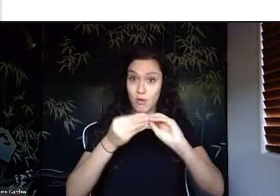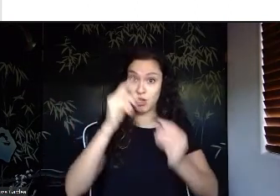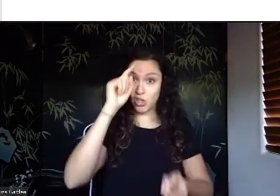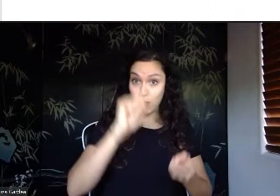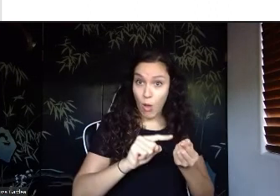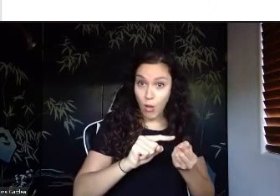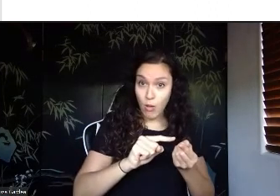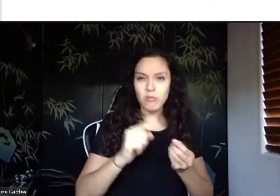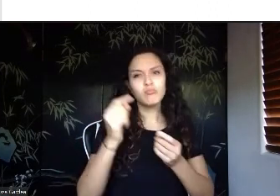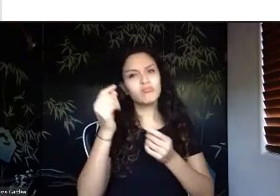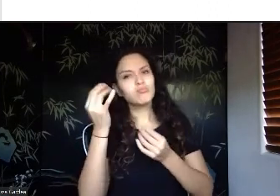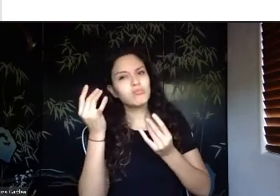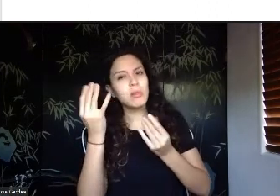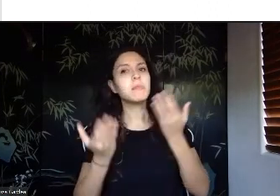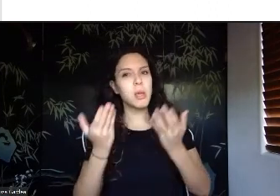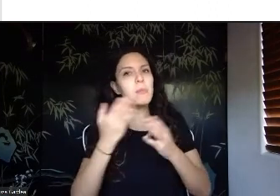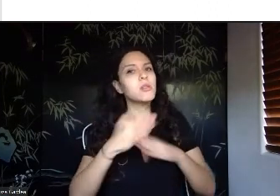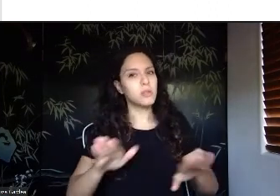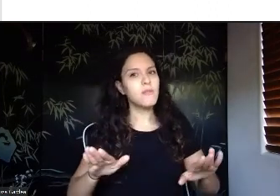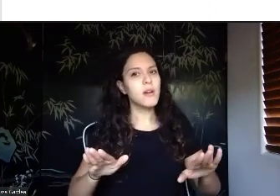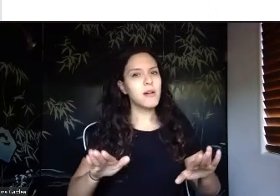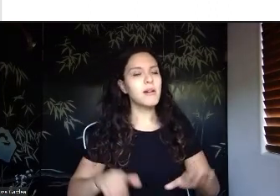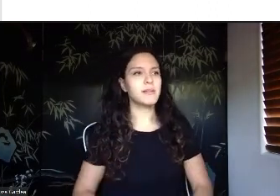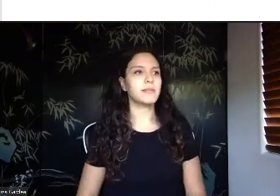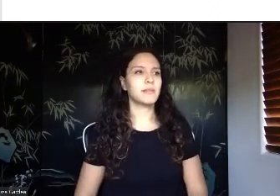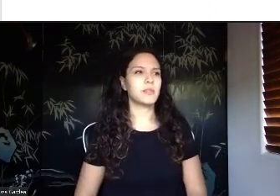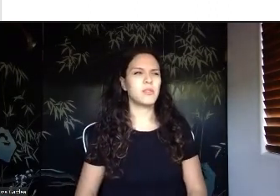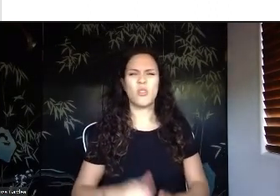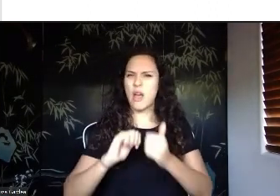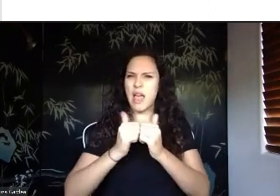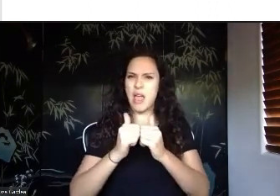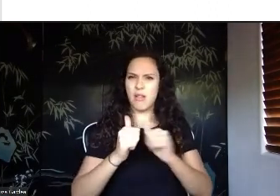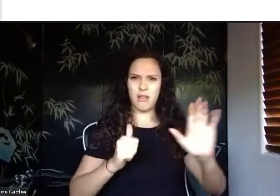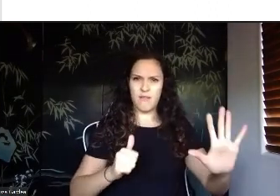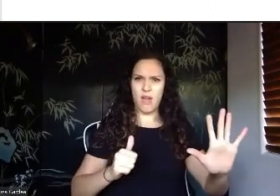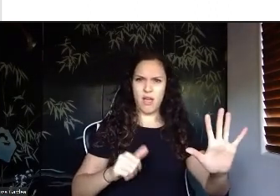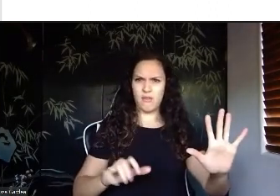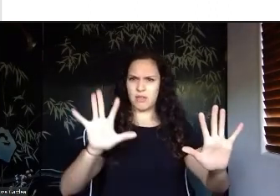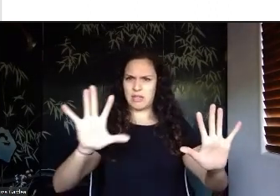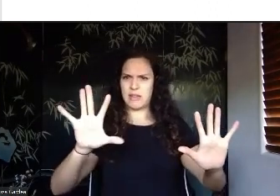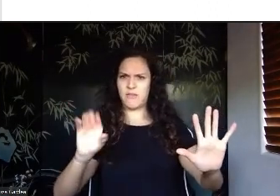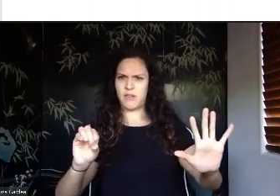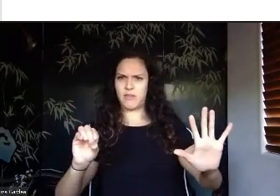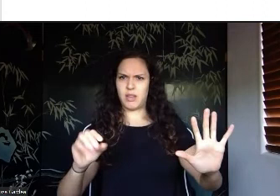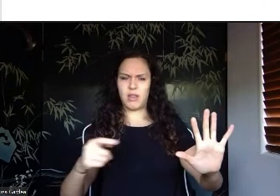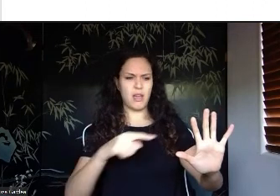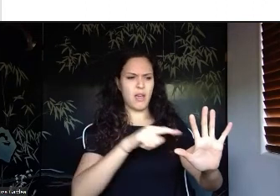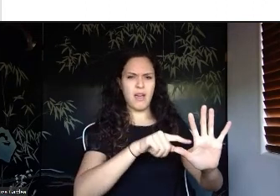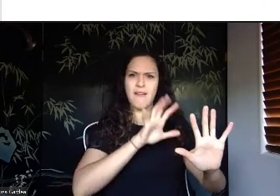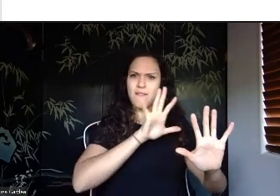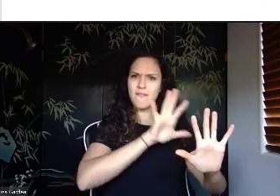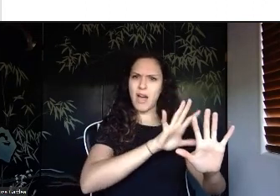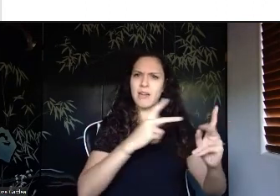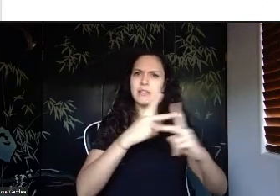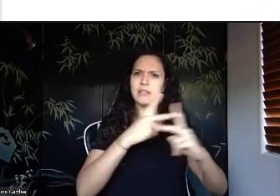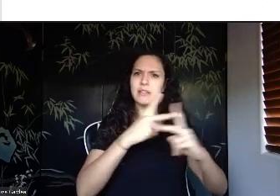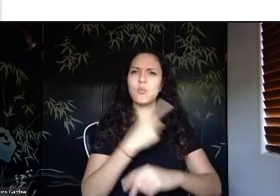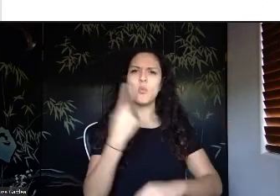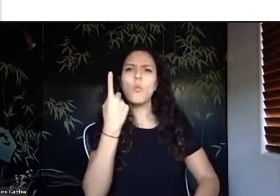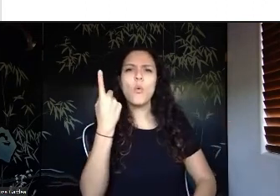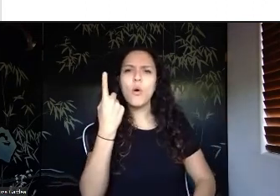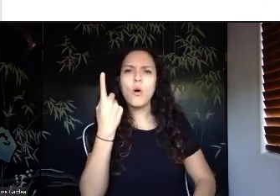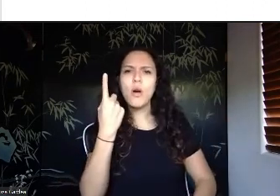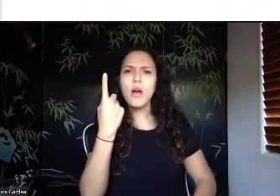I'm going to multiply. If it gets smaller, I can think about dividing. So how do we get from 5